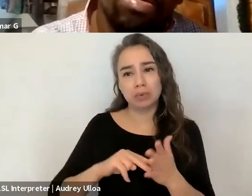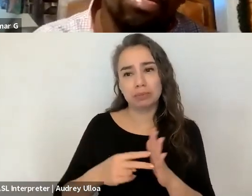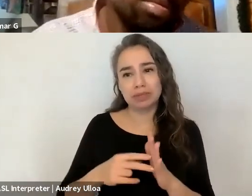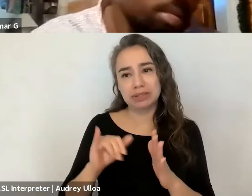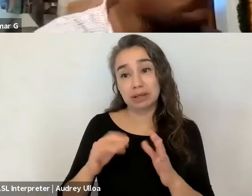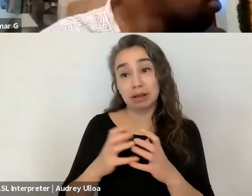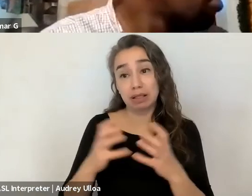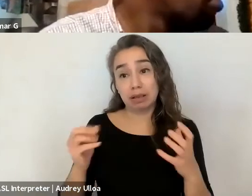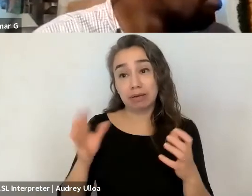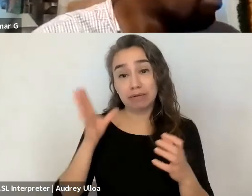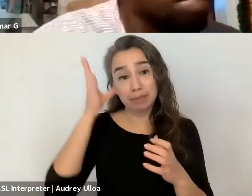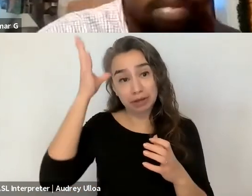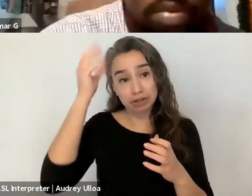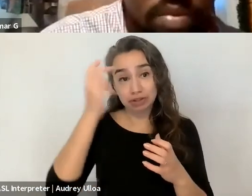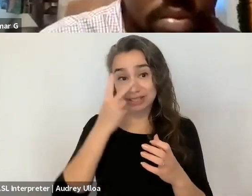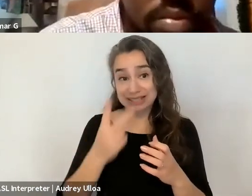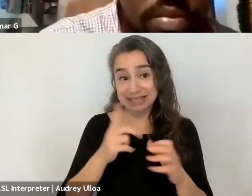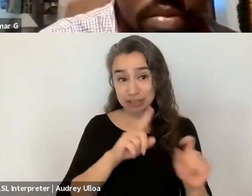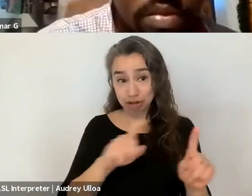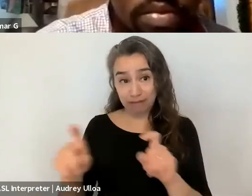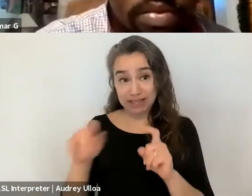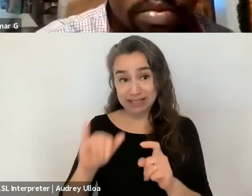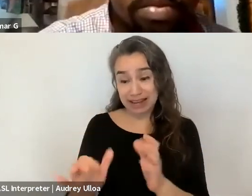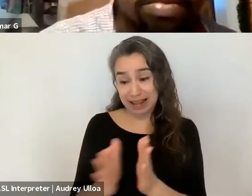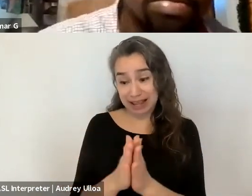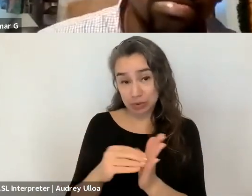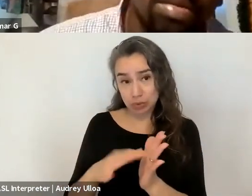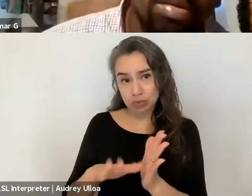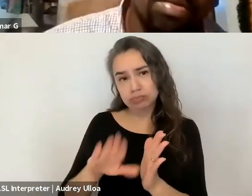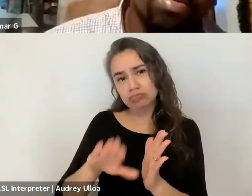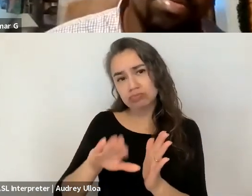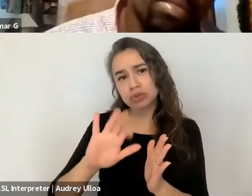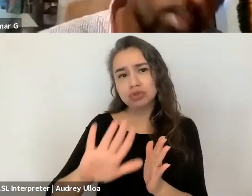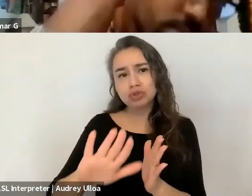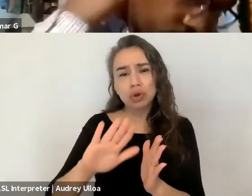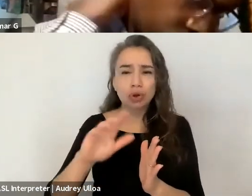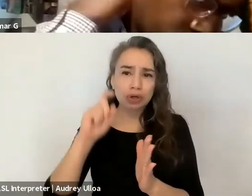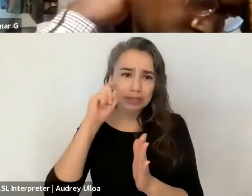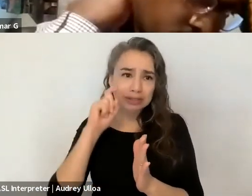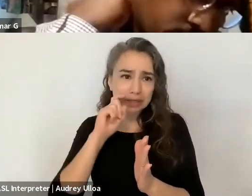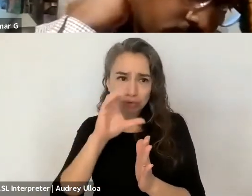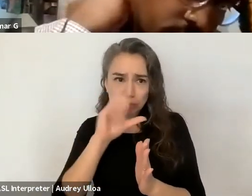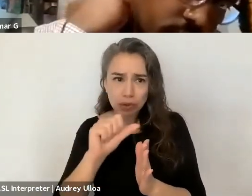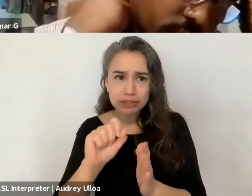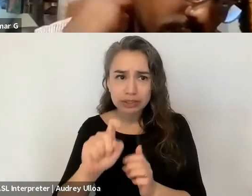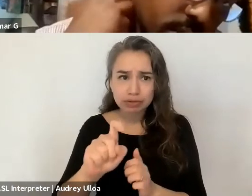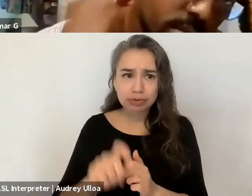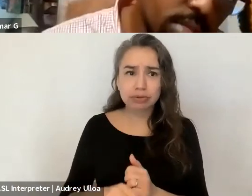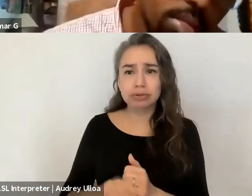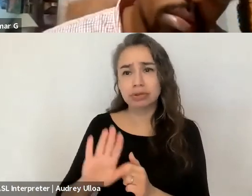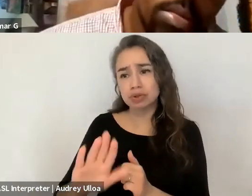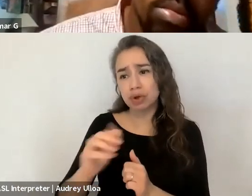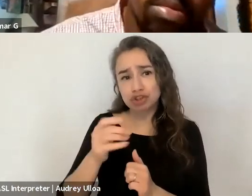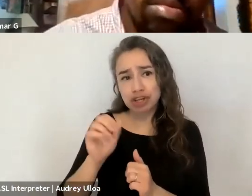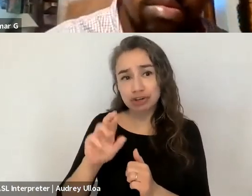parents are seeing surveys that ask their students like what their sexual orientation is, what their gender is, and it's not just 2